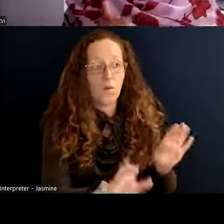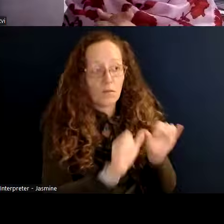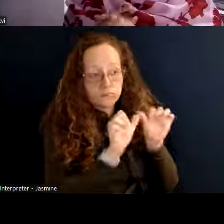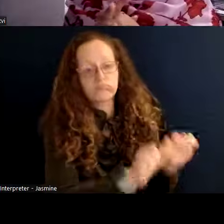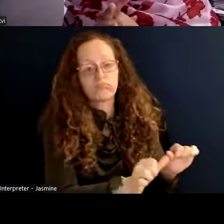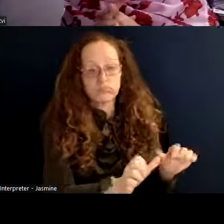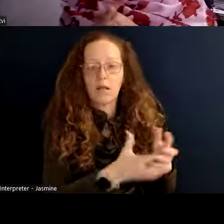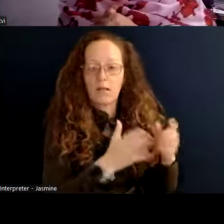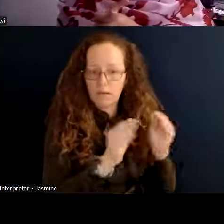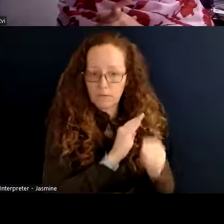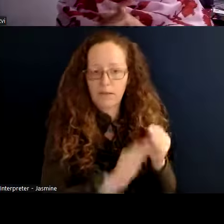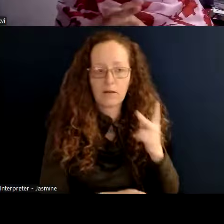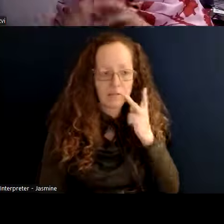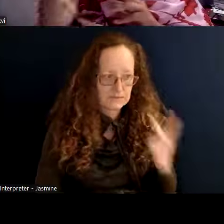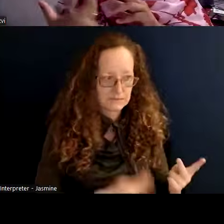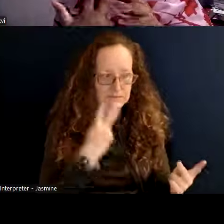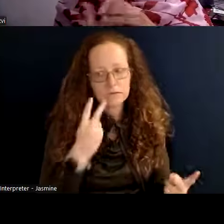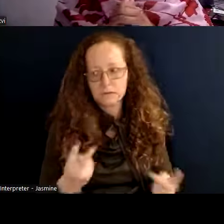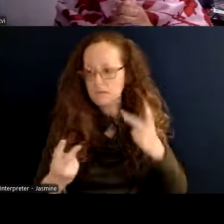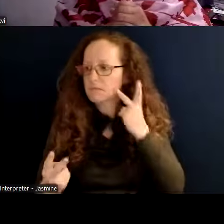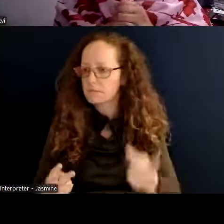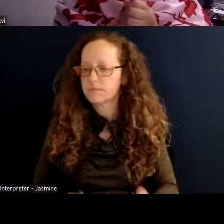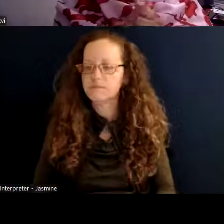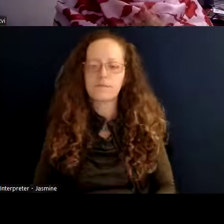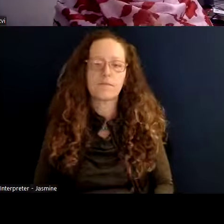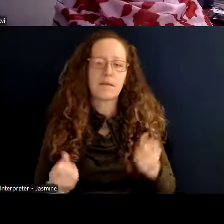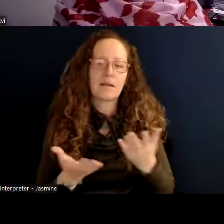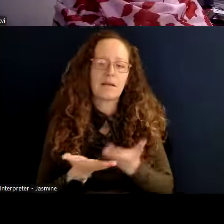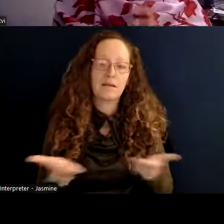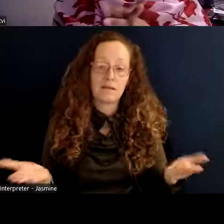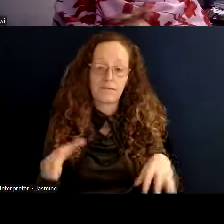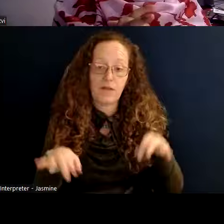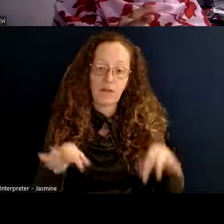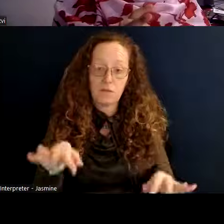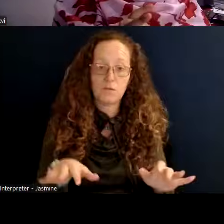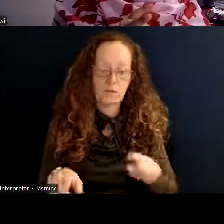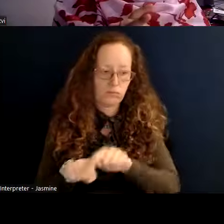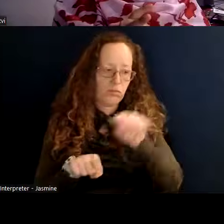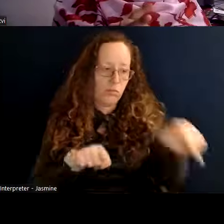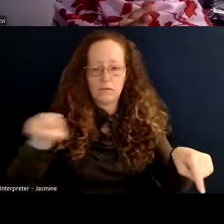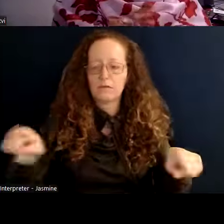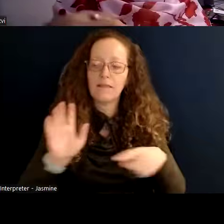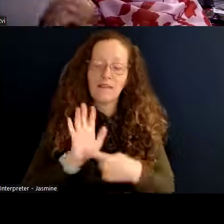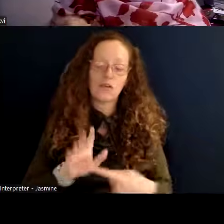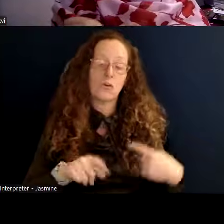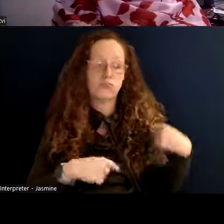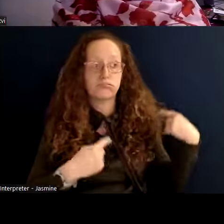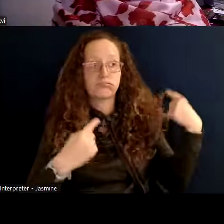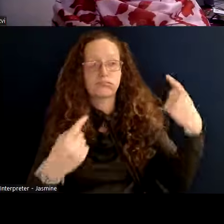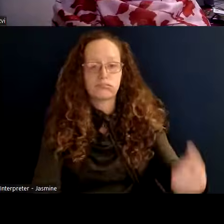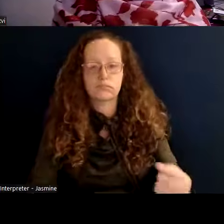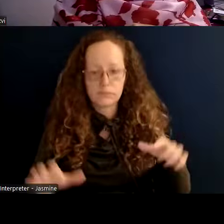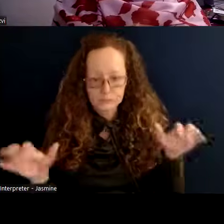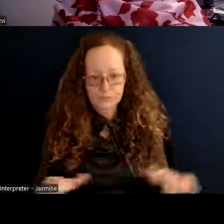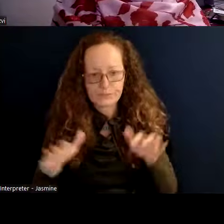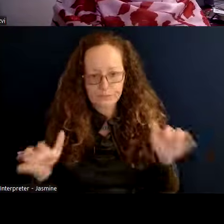repair that's happened that we can see. We also have lots of artifact scatters that indicate activity through time. It's precisely these